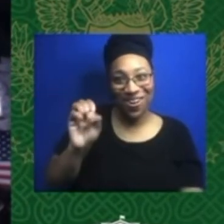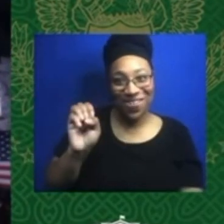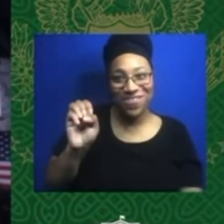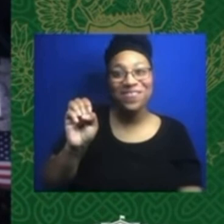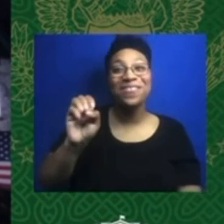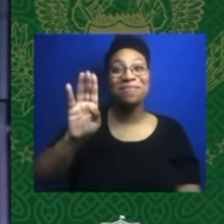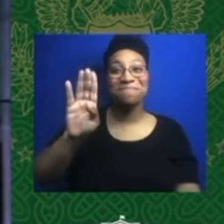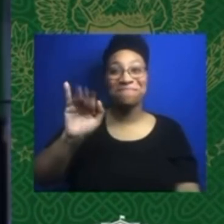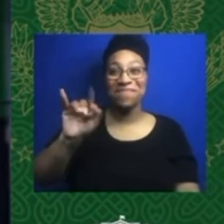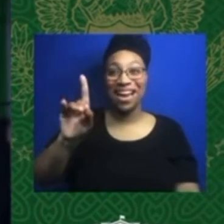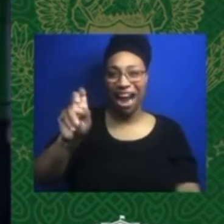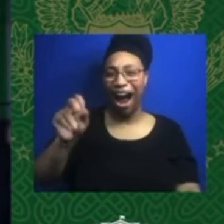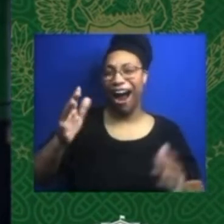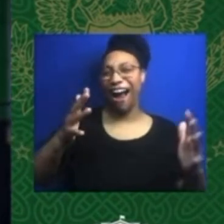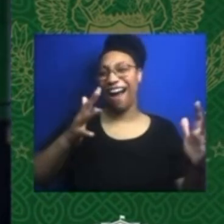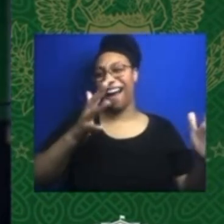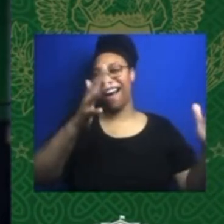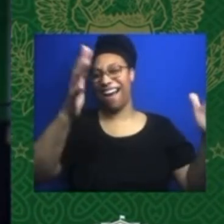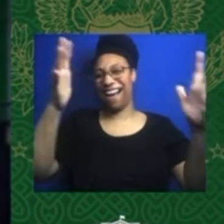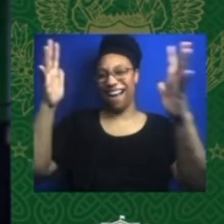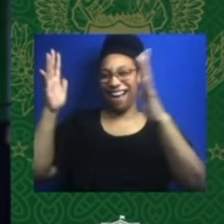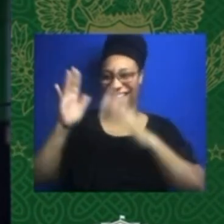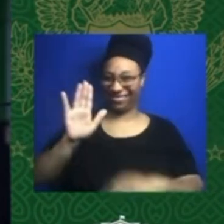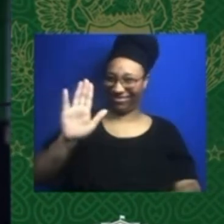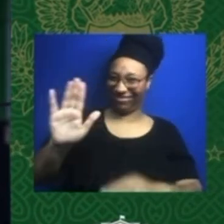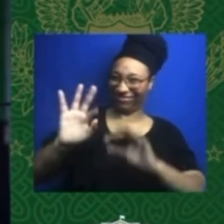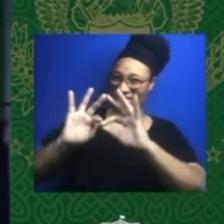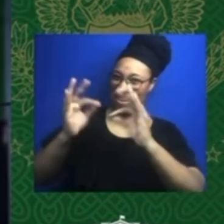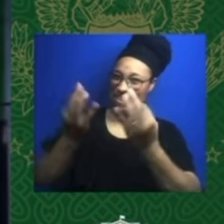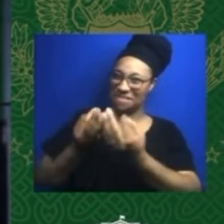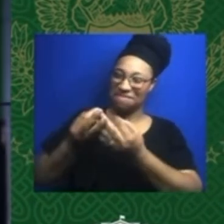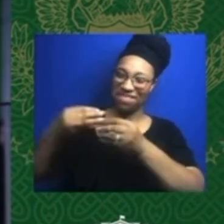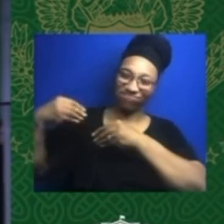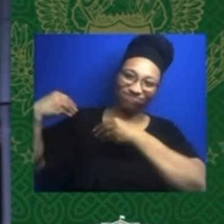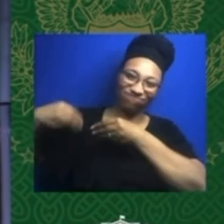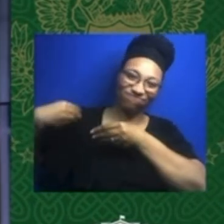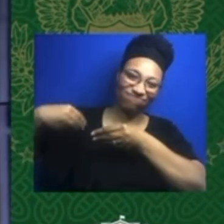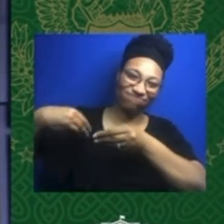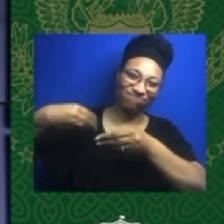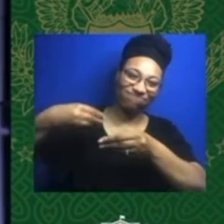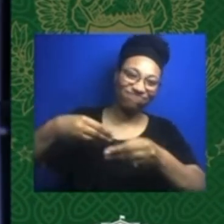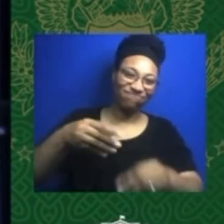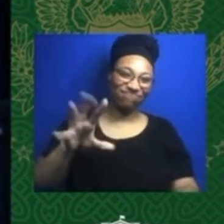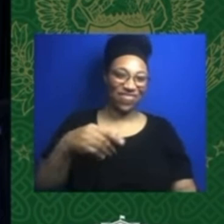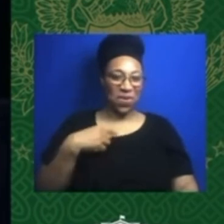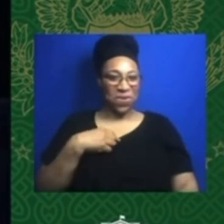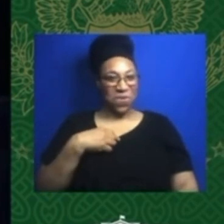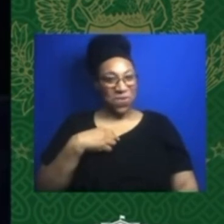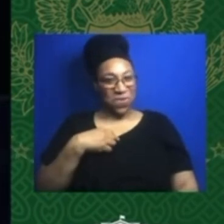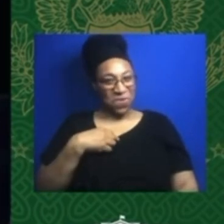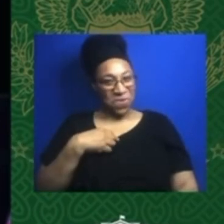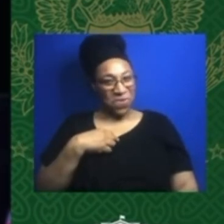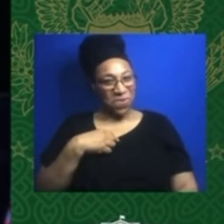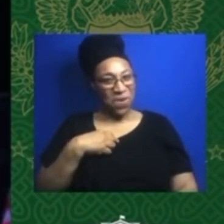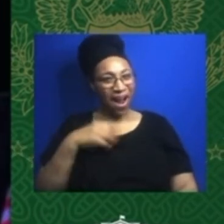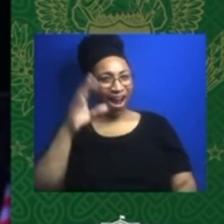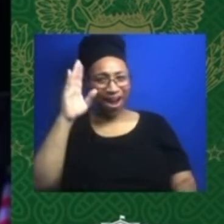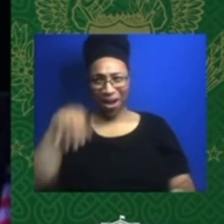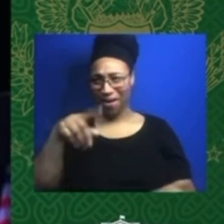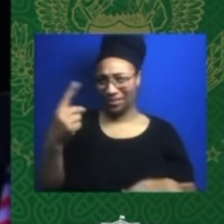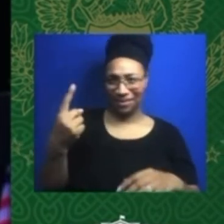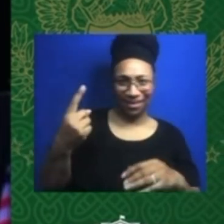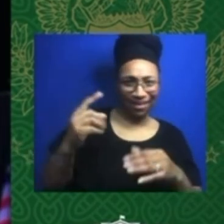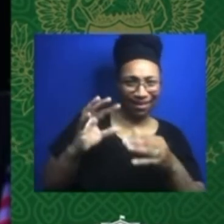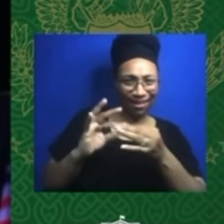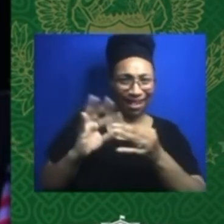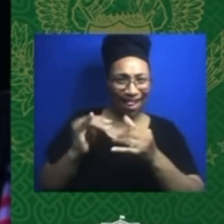U.S. president. The first was John F. Kennedy, elected in 1960, who visited Ireland 60 years ago. Will we ever